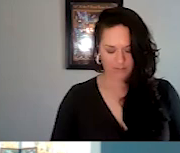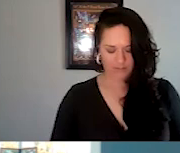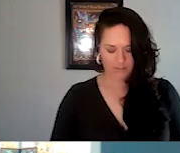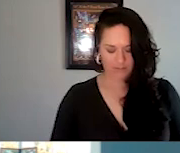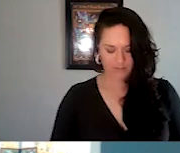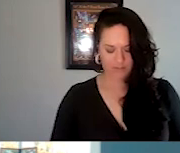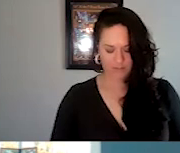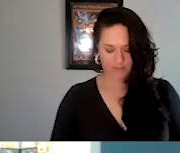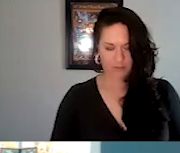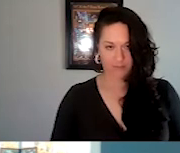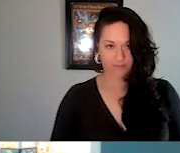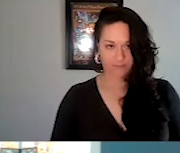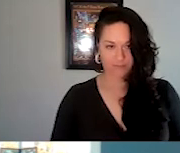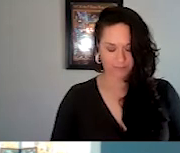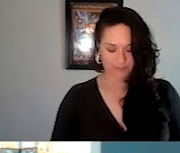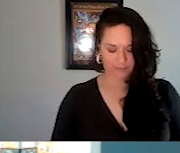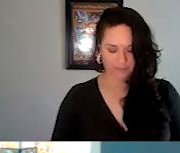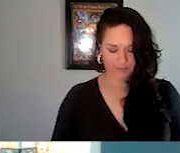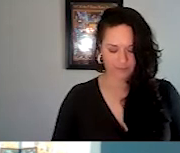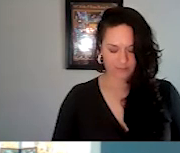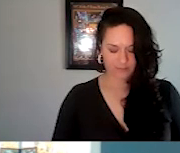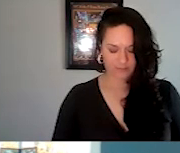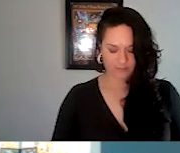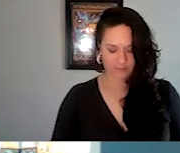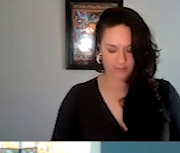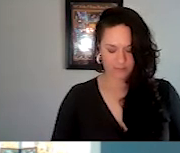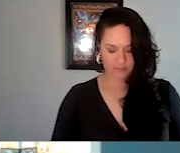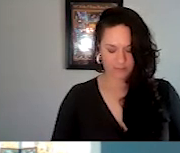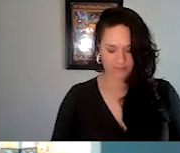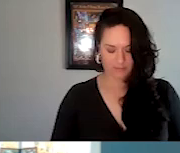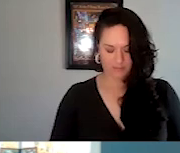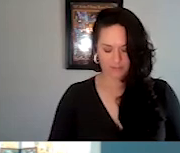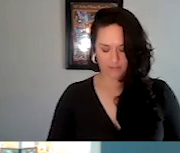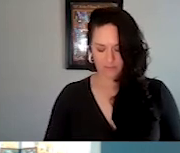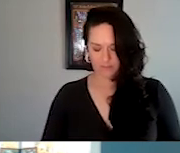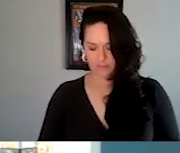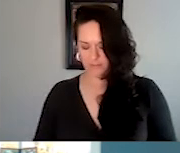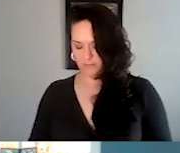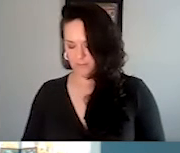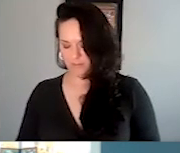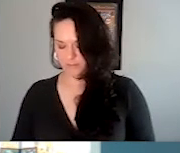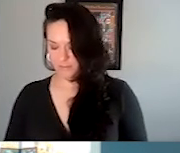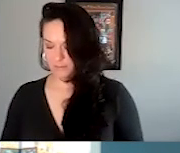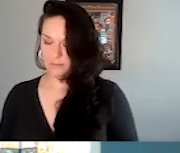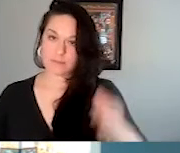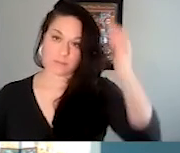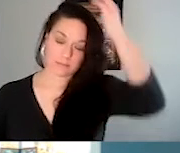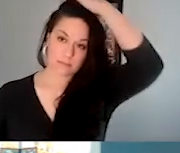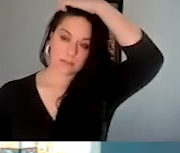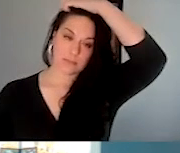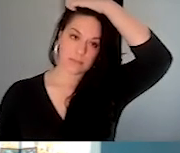putting this slide in to go back to the original slide, which is you have to know sort of who has the power to make the